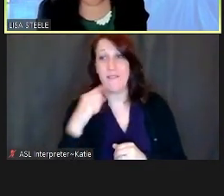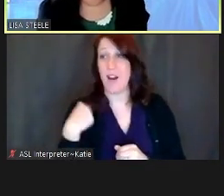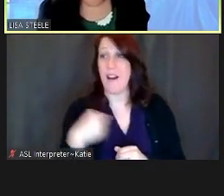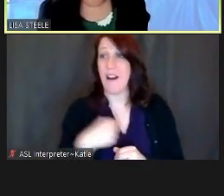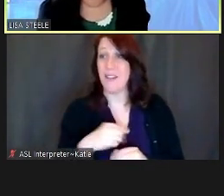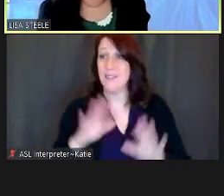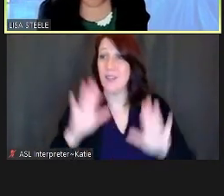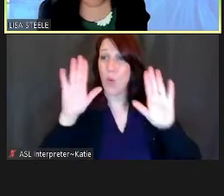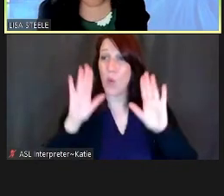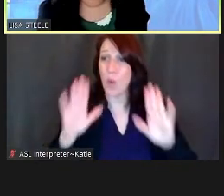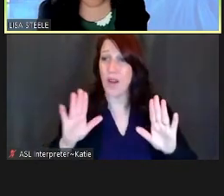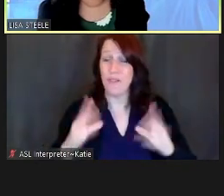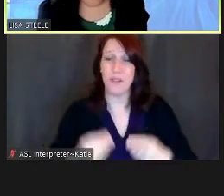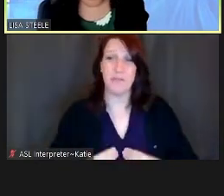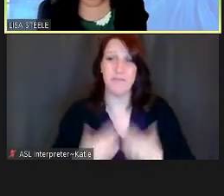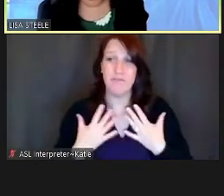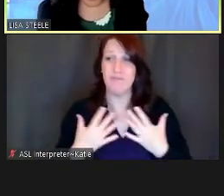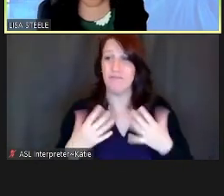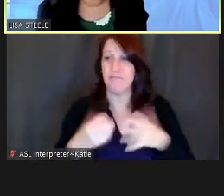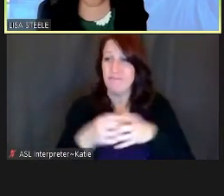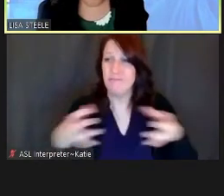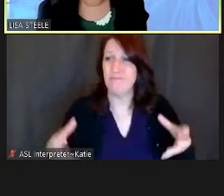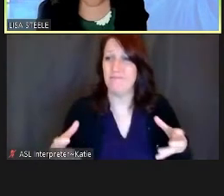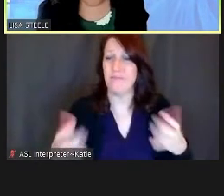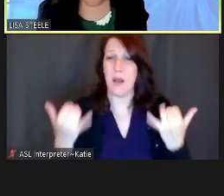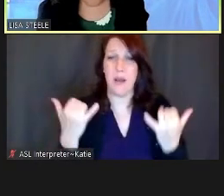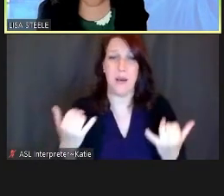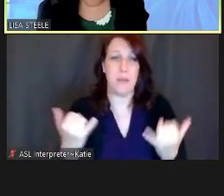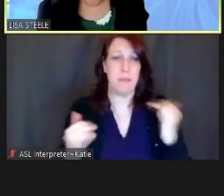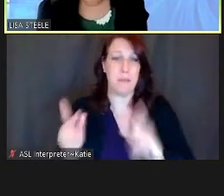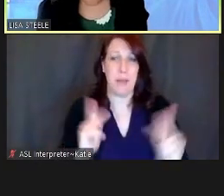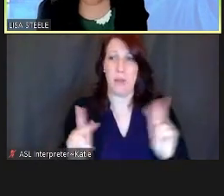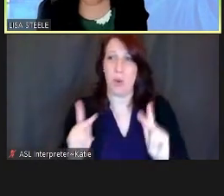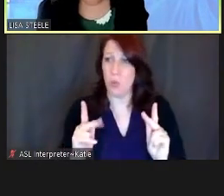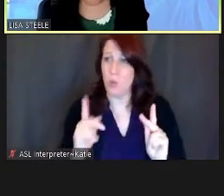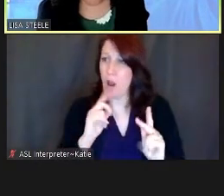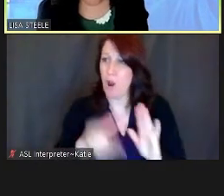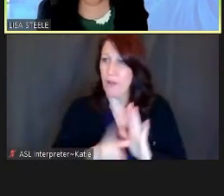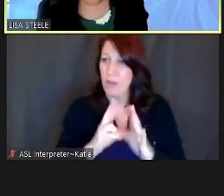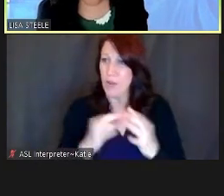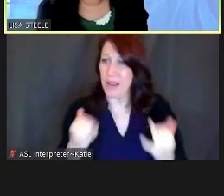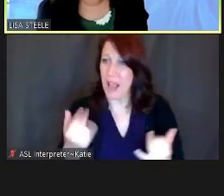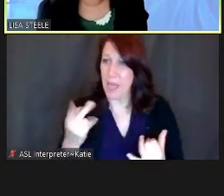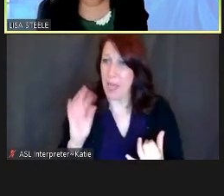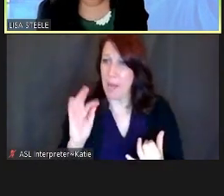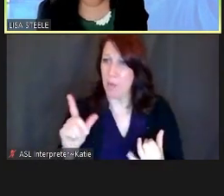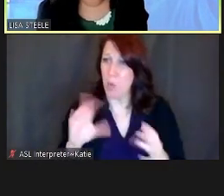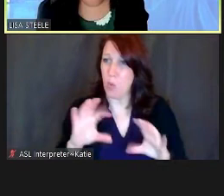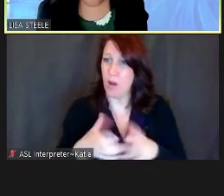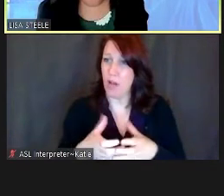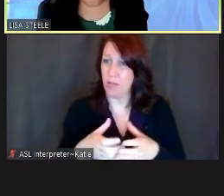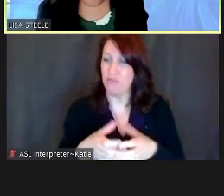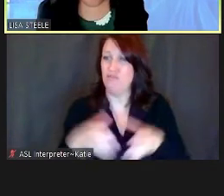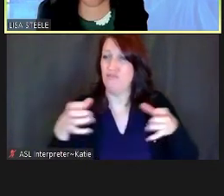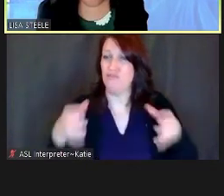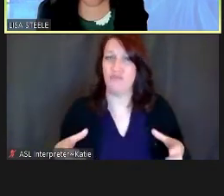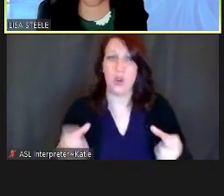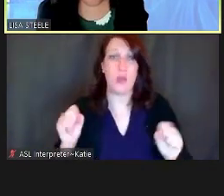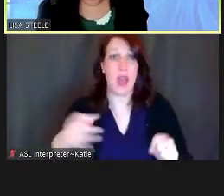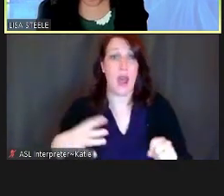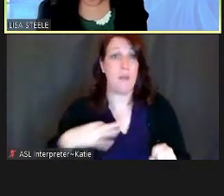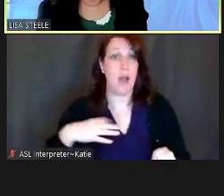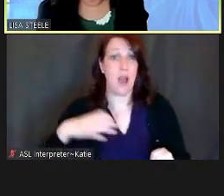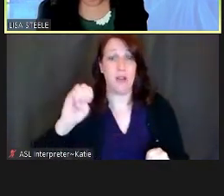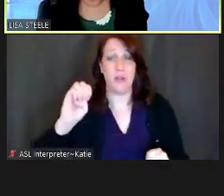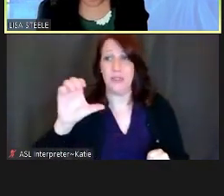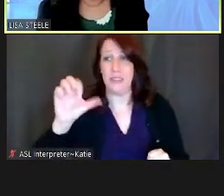to enrich the existing pool of NIH reviewers. So you can apply to the ECR program using